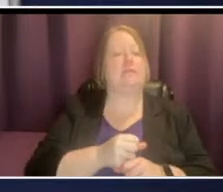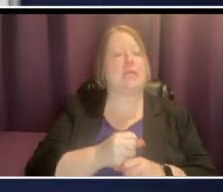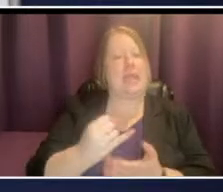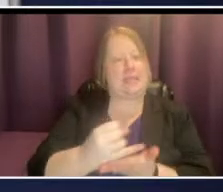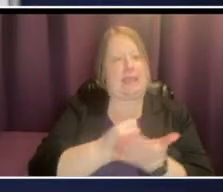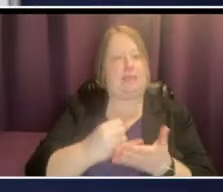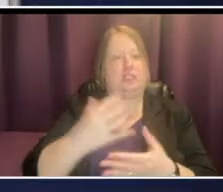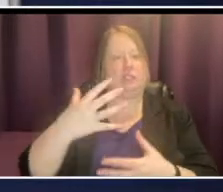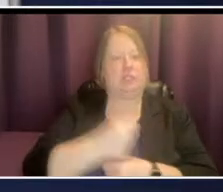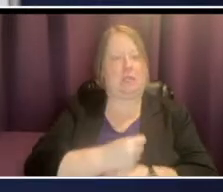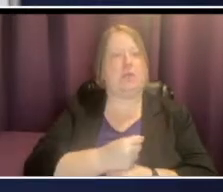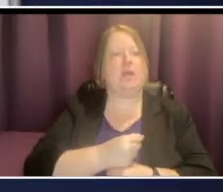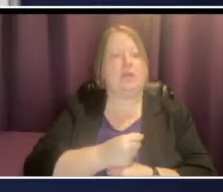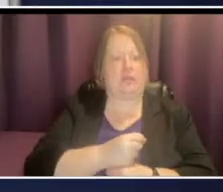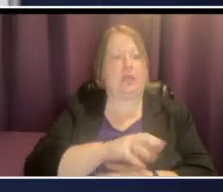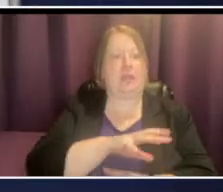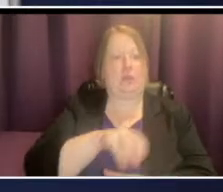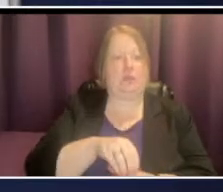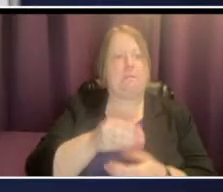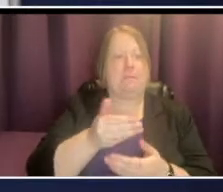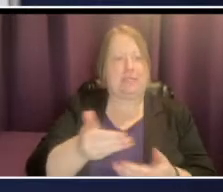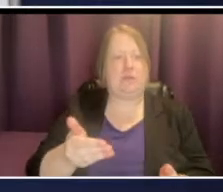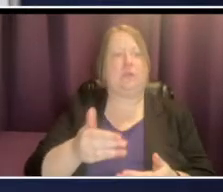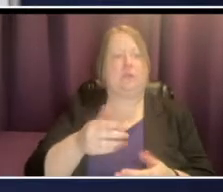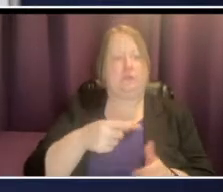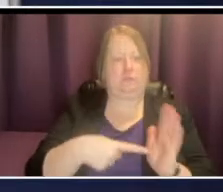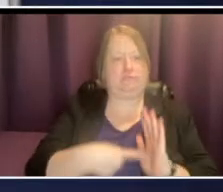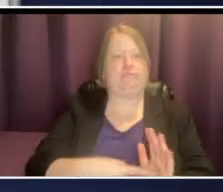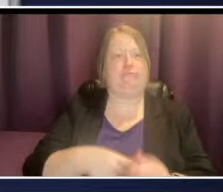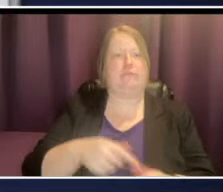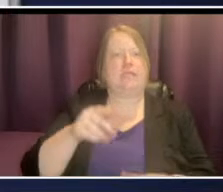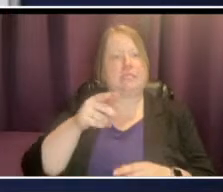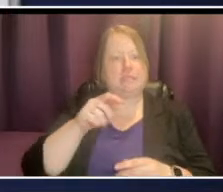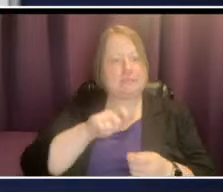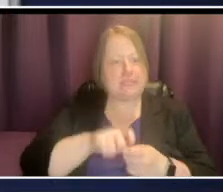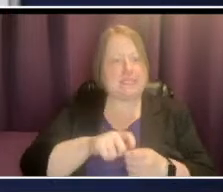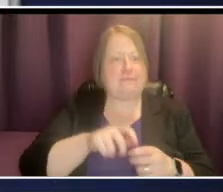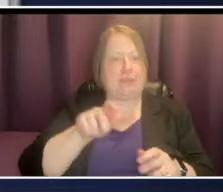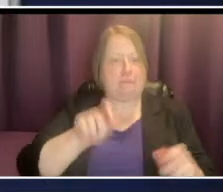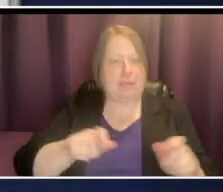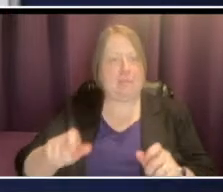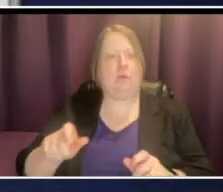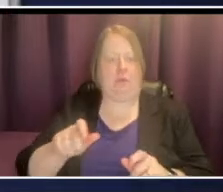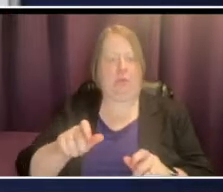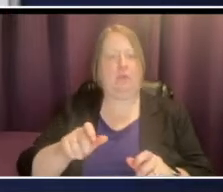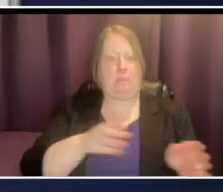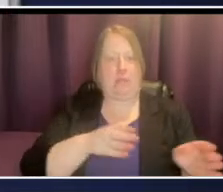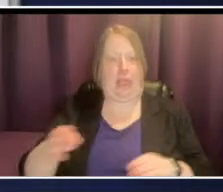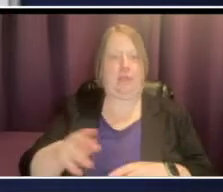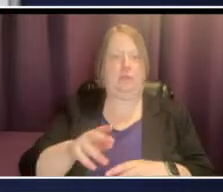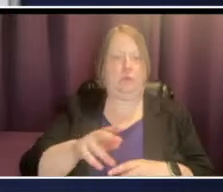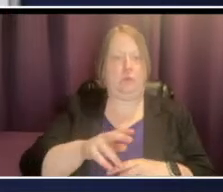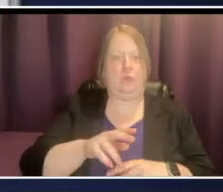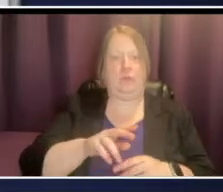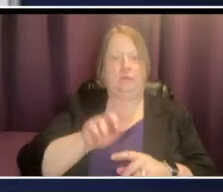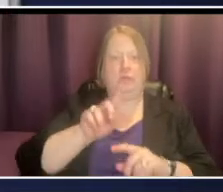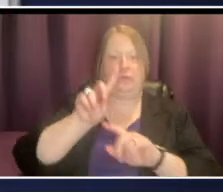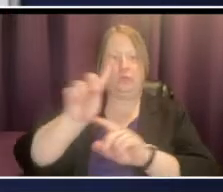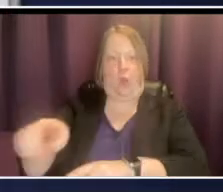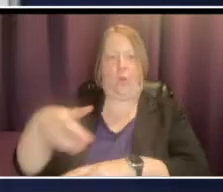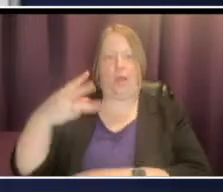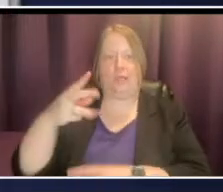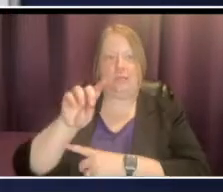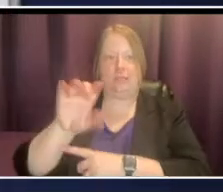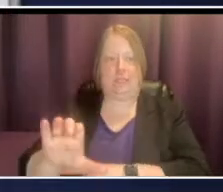people traveling to Washington were making plans to attack the Capitol. This summary noted